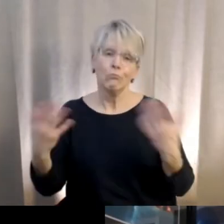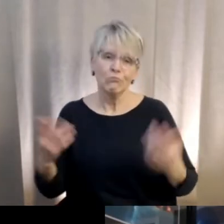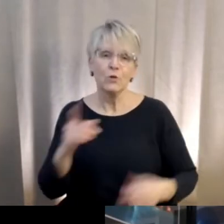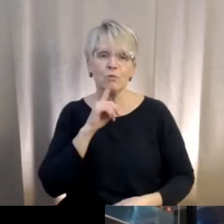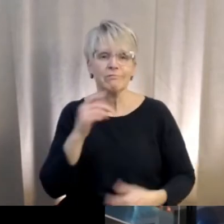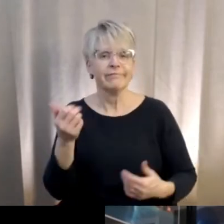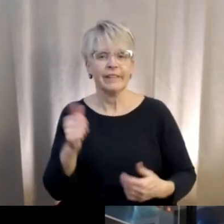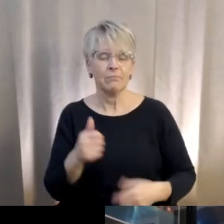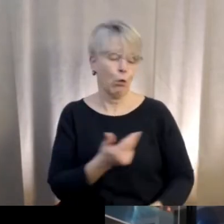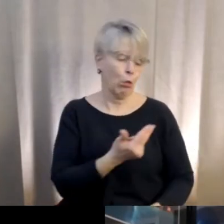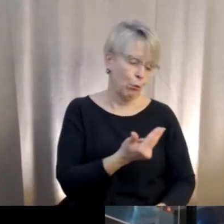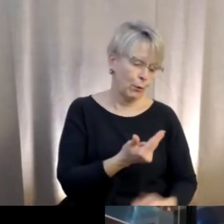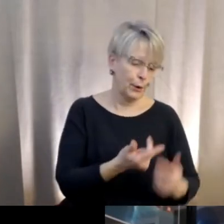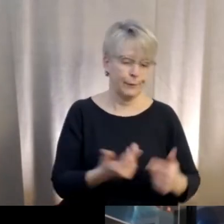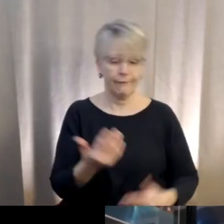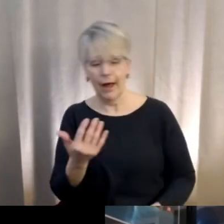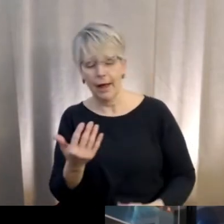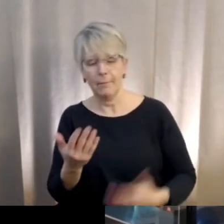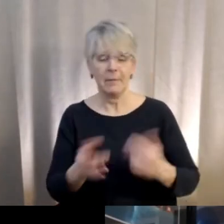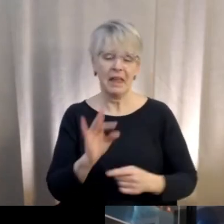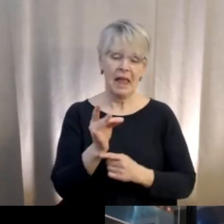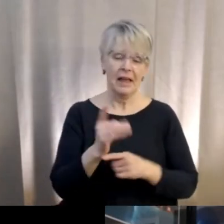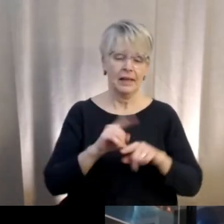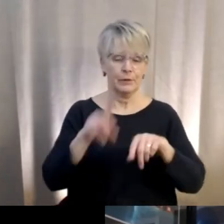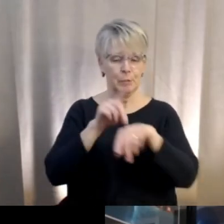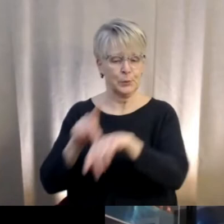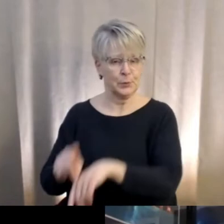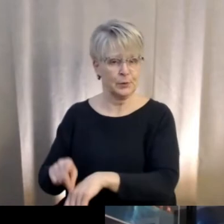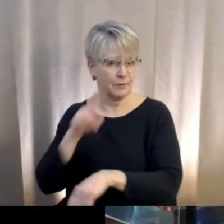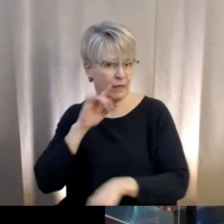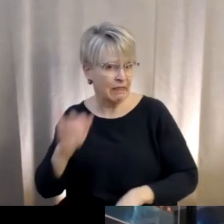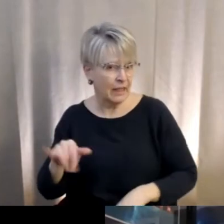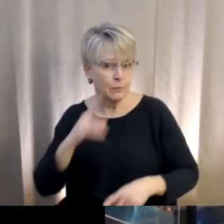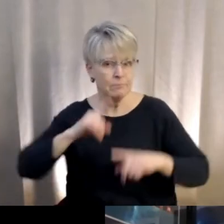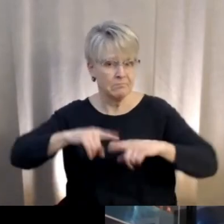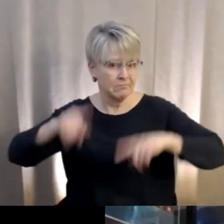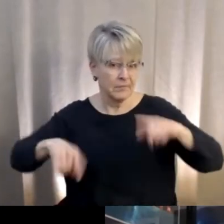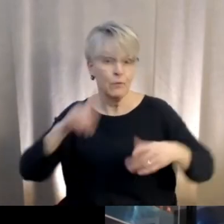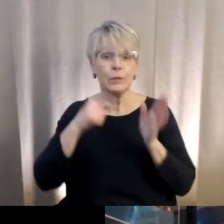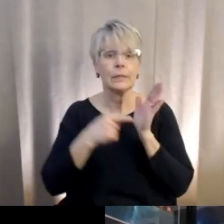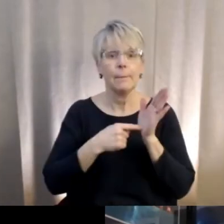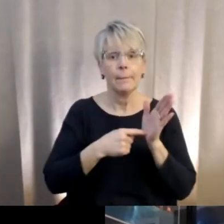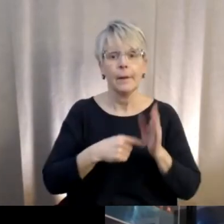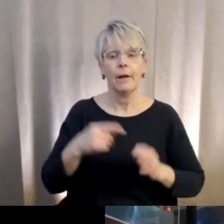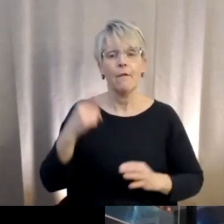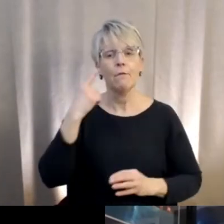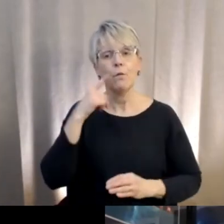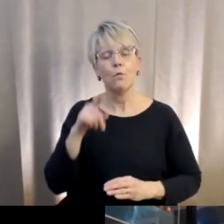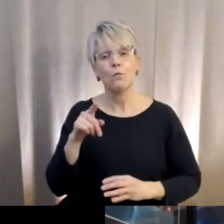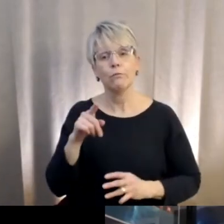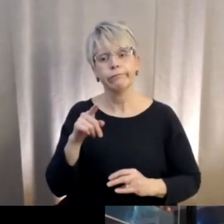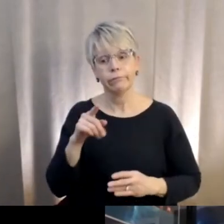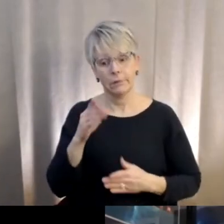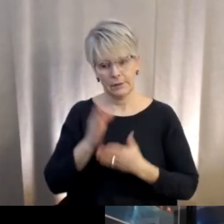from kind of 3 to 5 to 8, you know, it kind of varies. But like, for example, for certain service